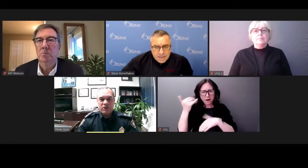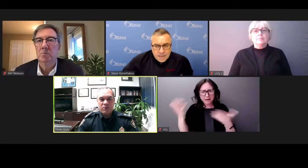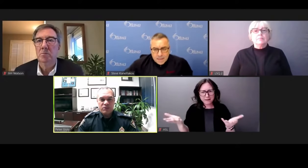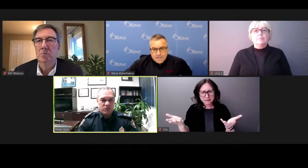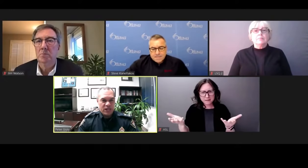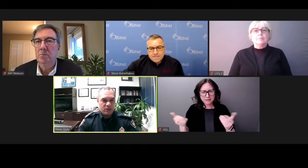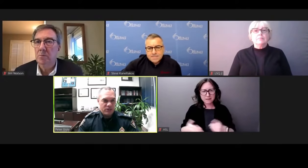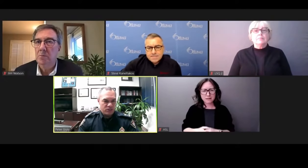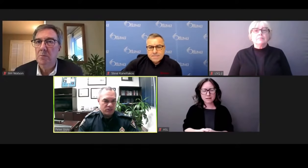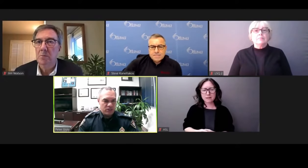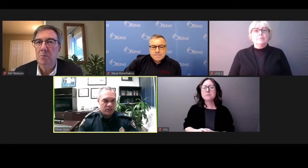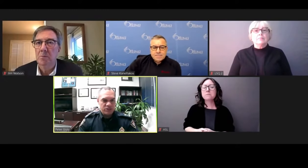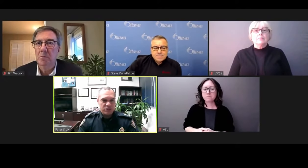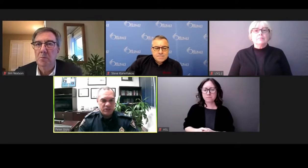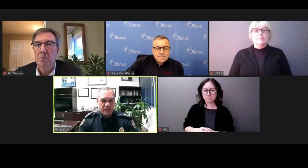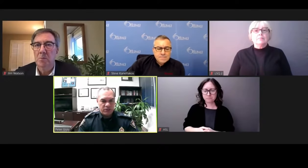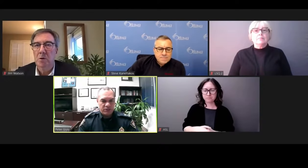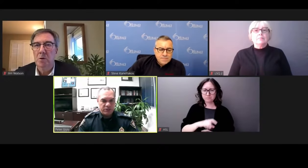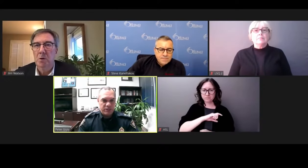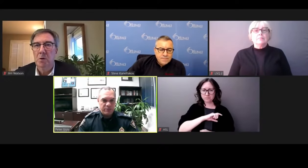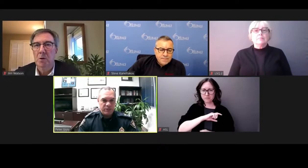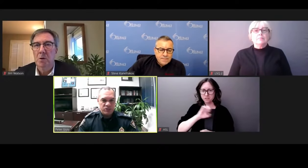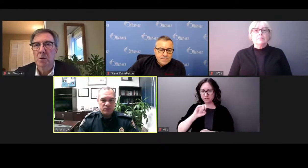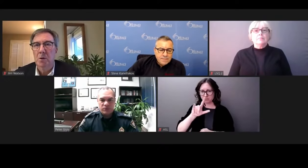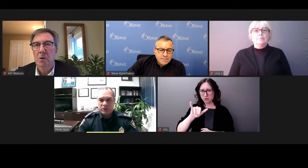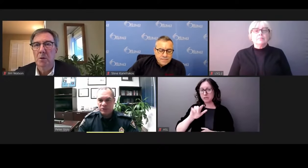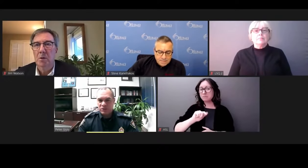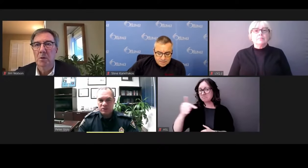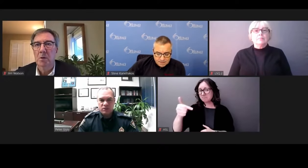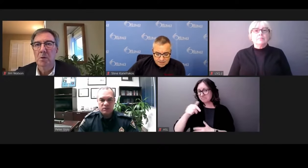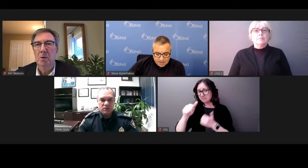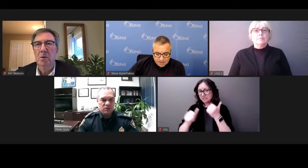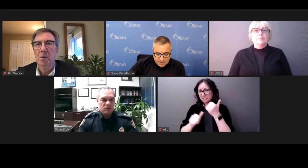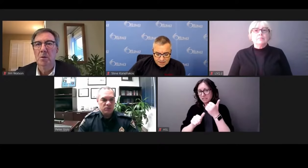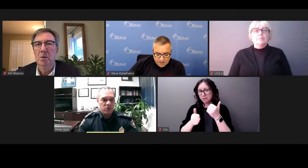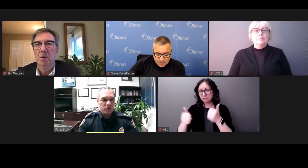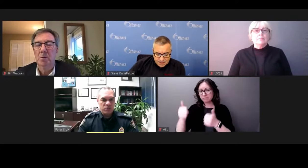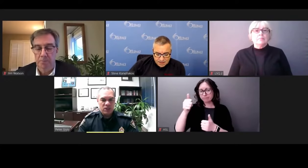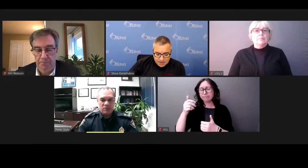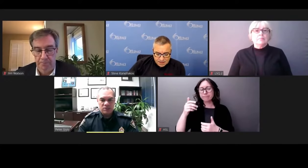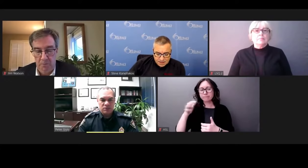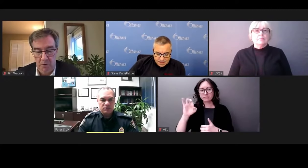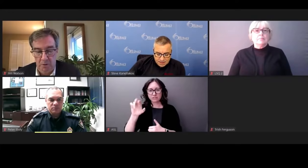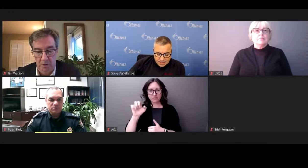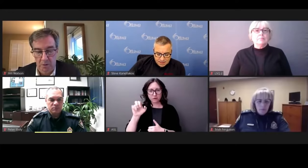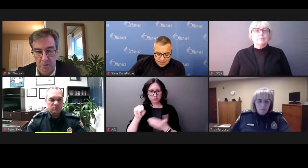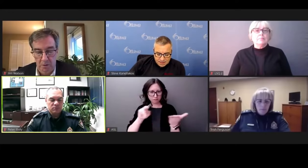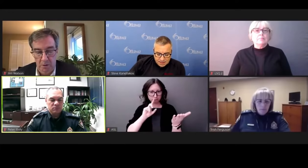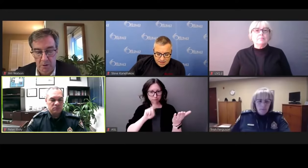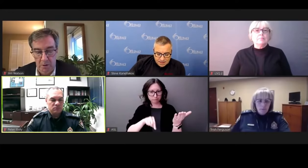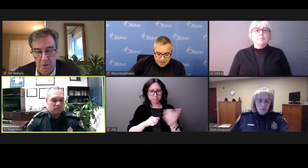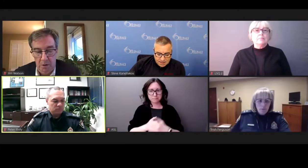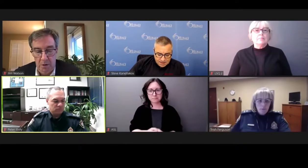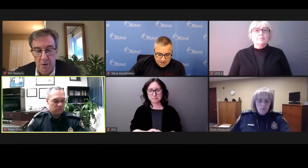Thank you very much for that question. I'm going to turn that over to Deputy Chief Ferguson for a response.